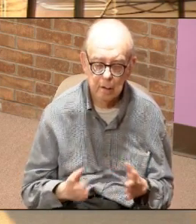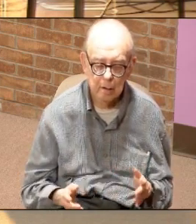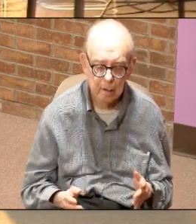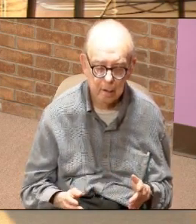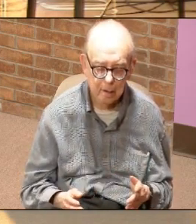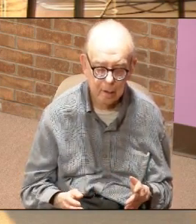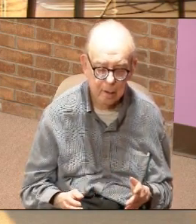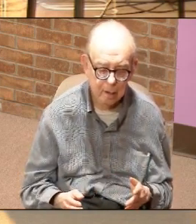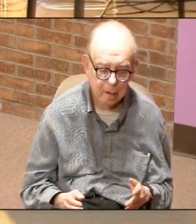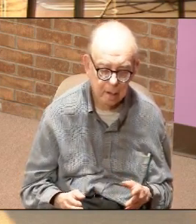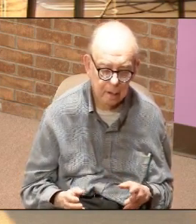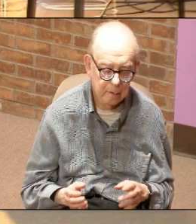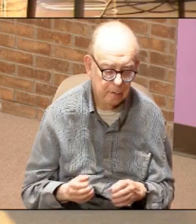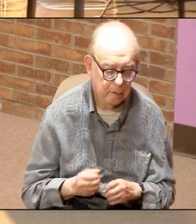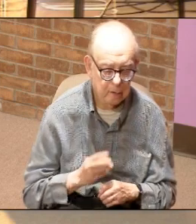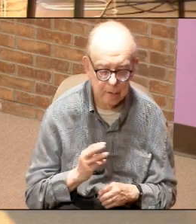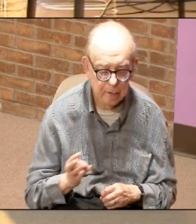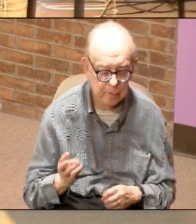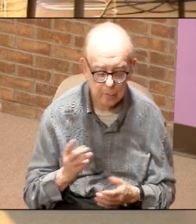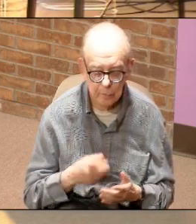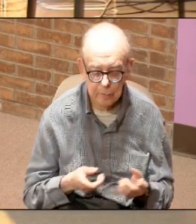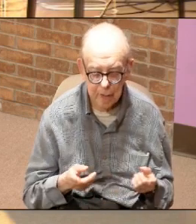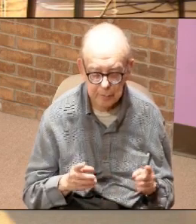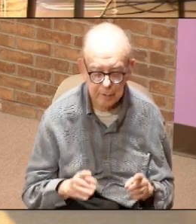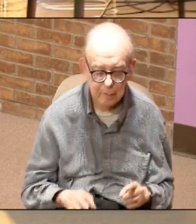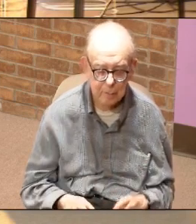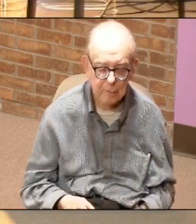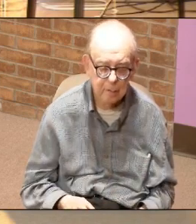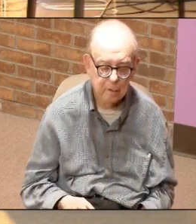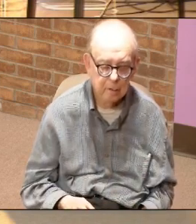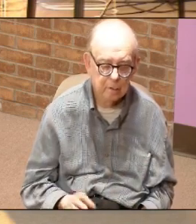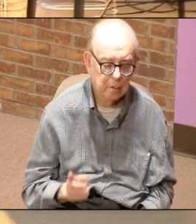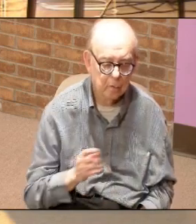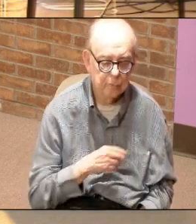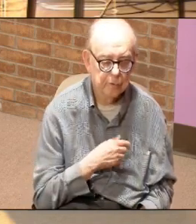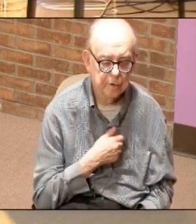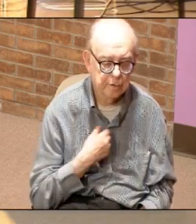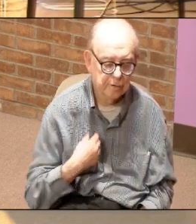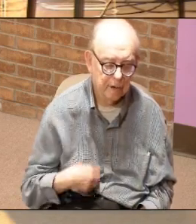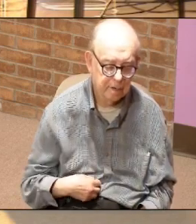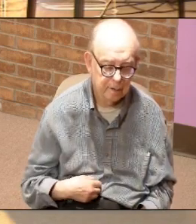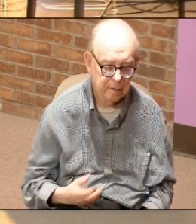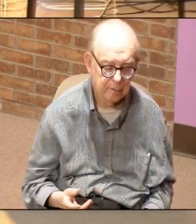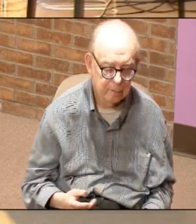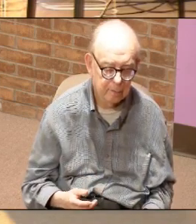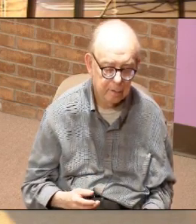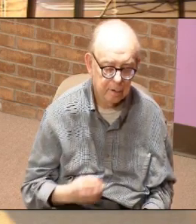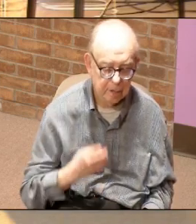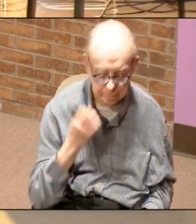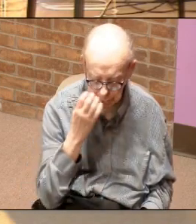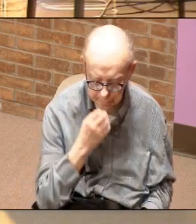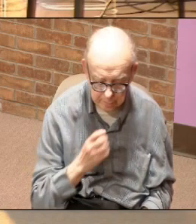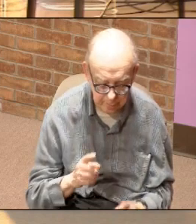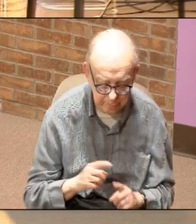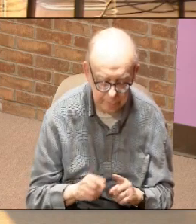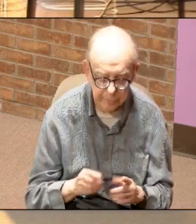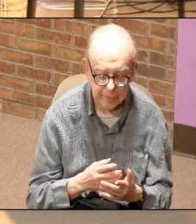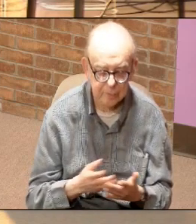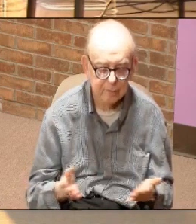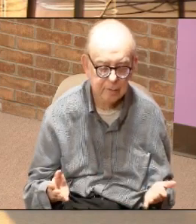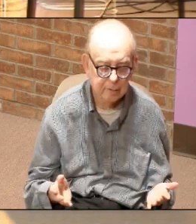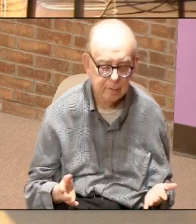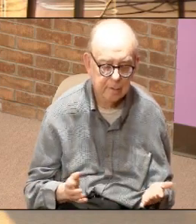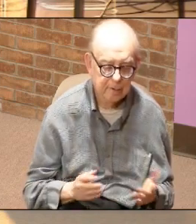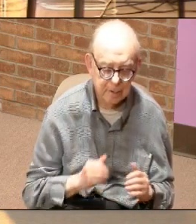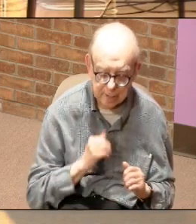to catch wind of what's going on over in China and in Europe and all of this stuff, and they